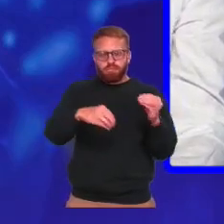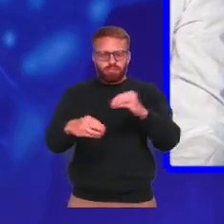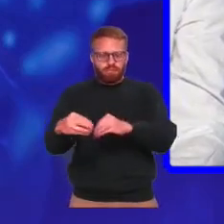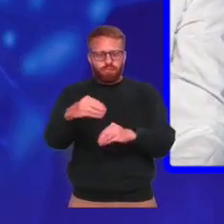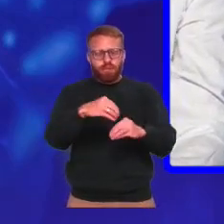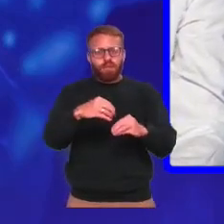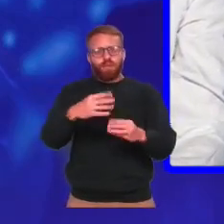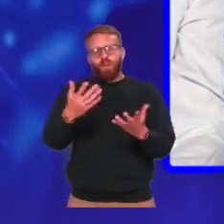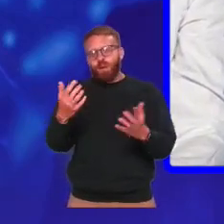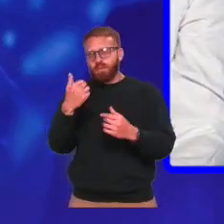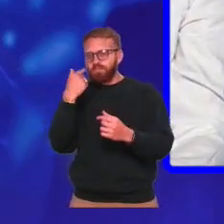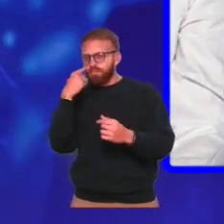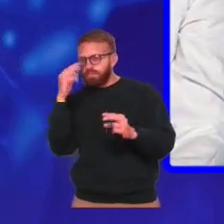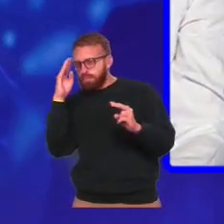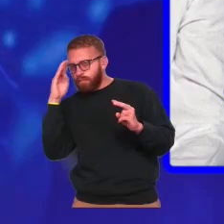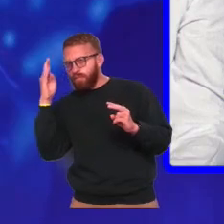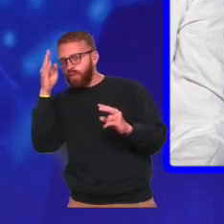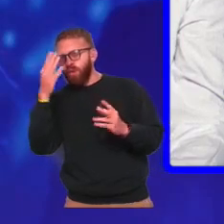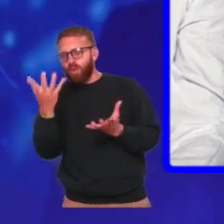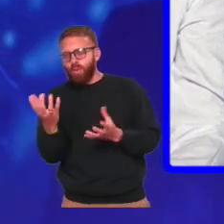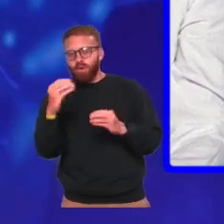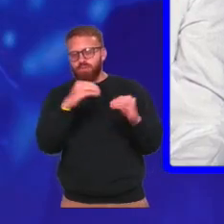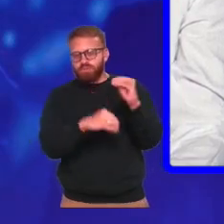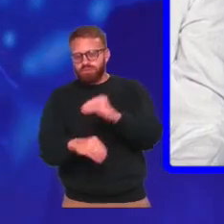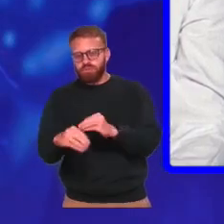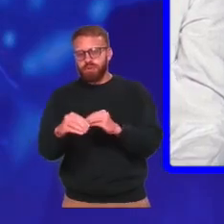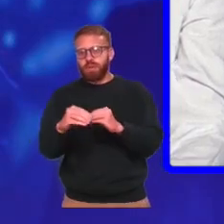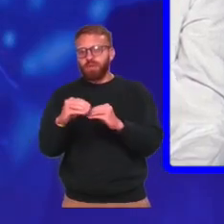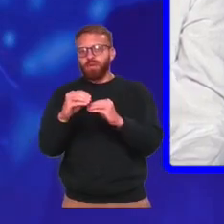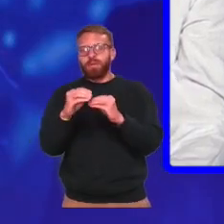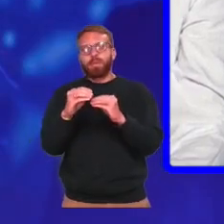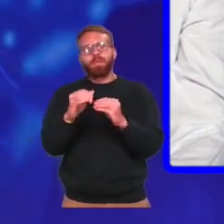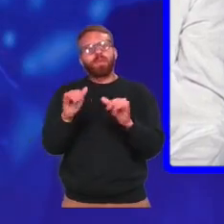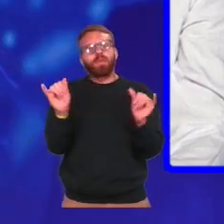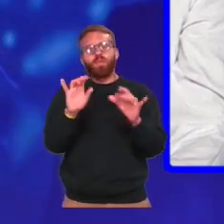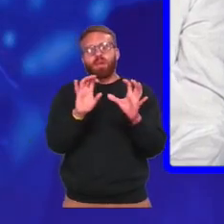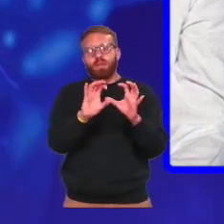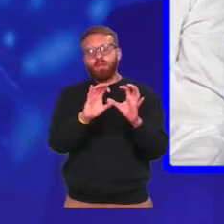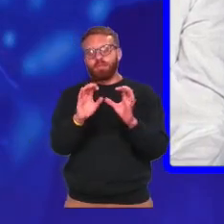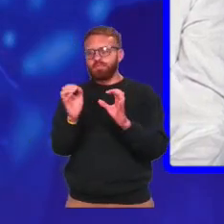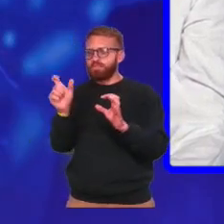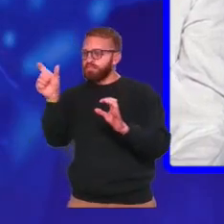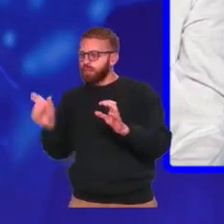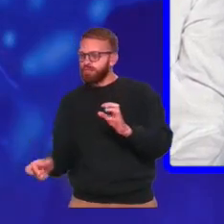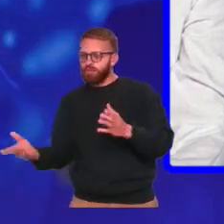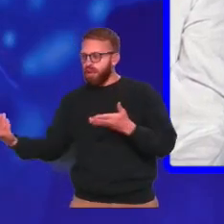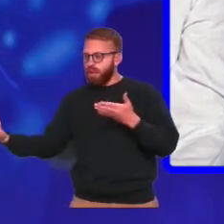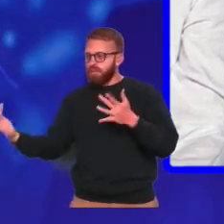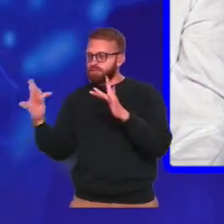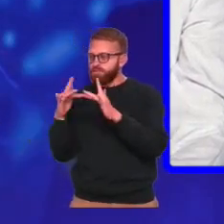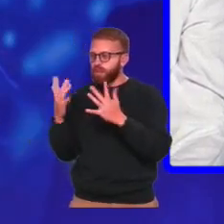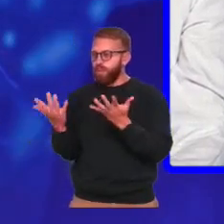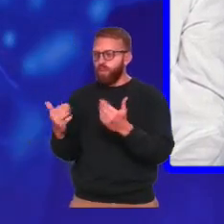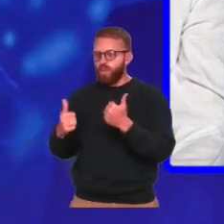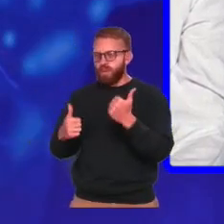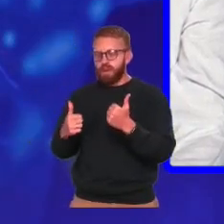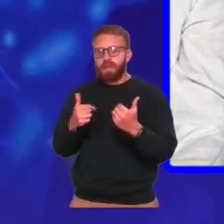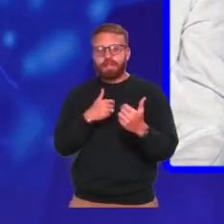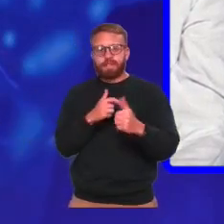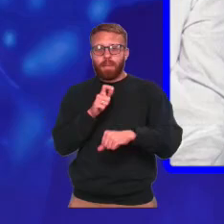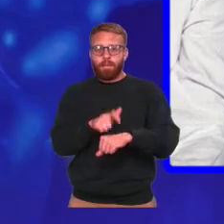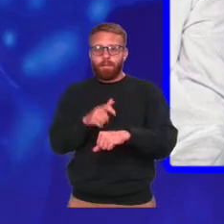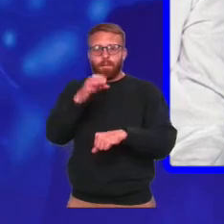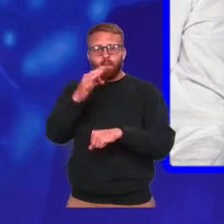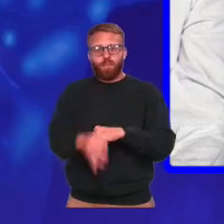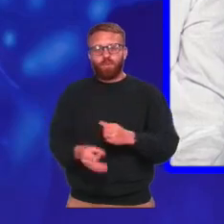to be done, lining it up with the vendor, and making sure that it is delivered on time, and that there are people ready